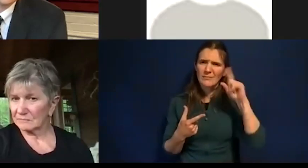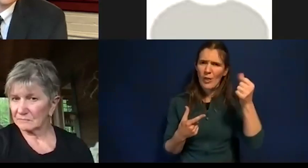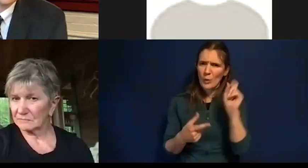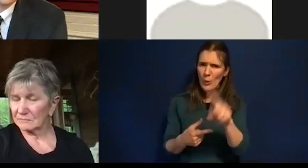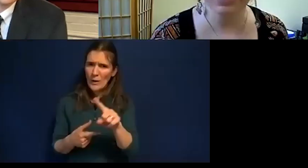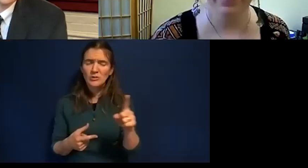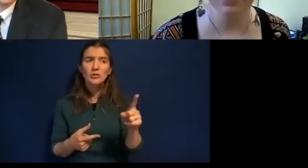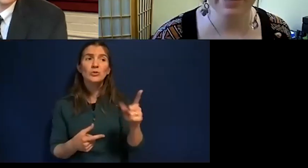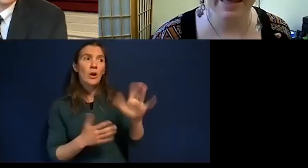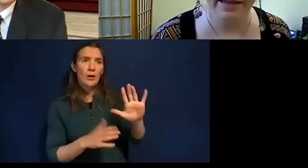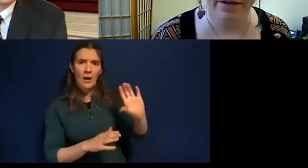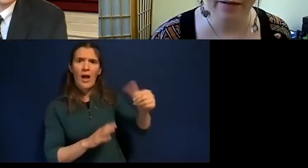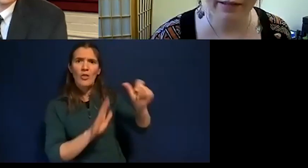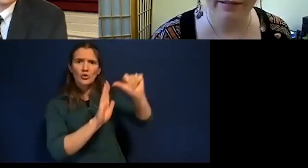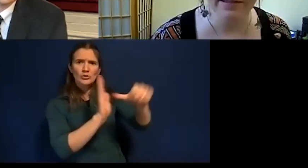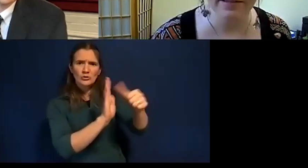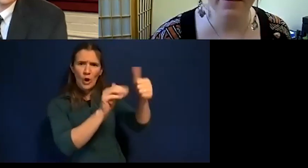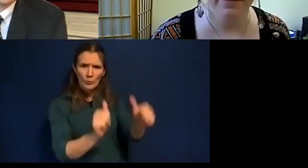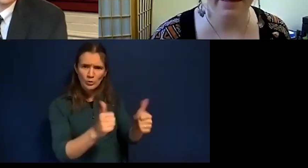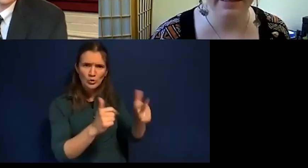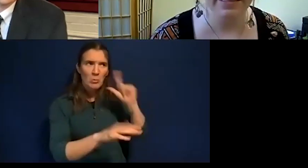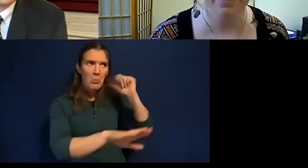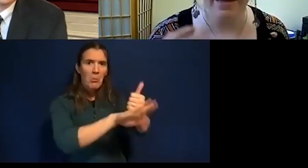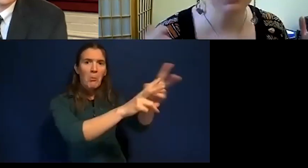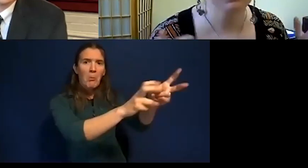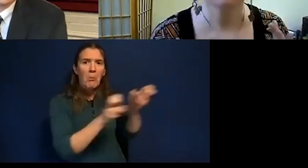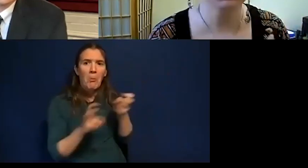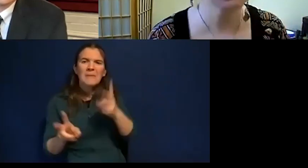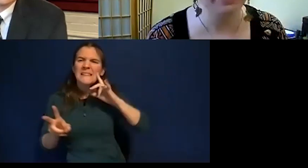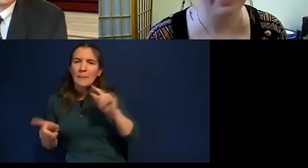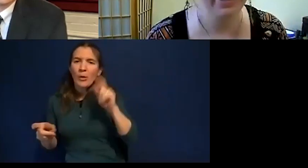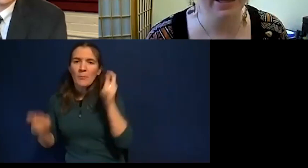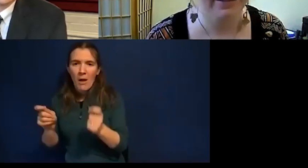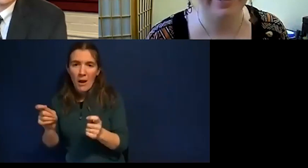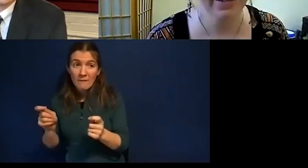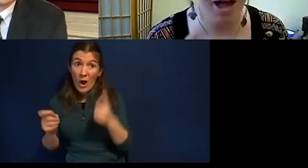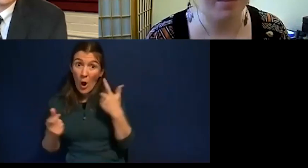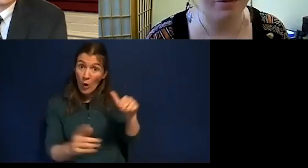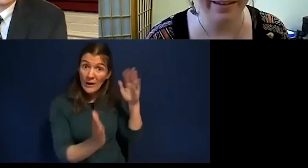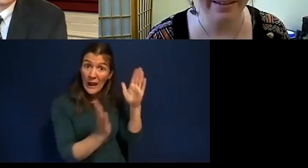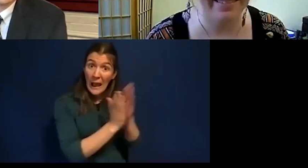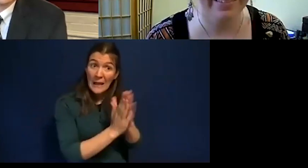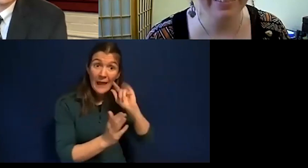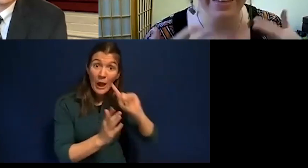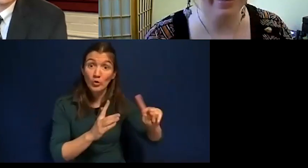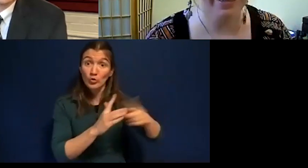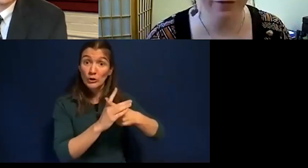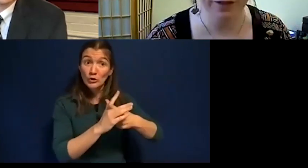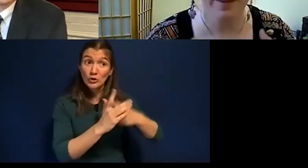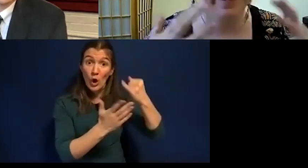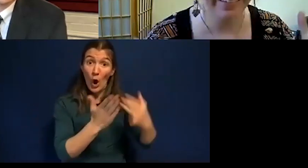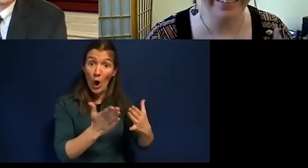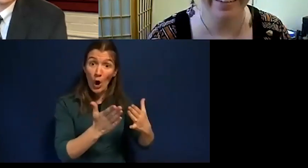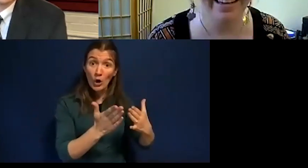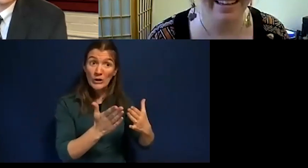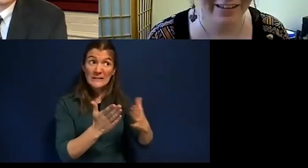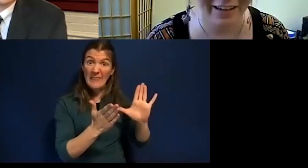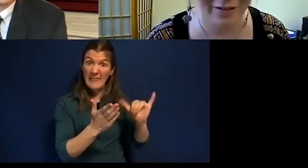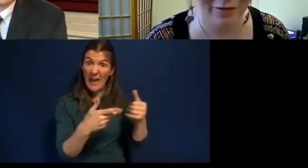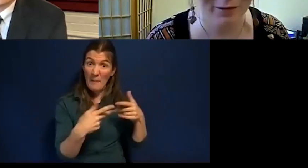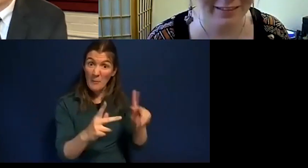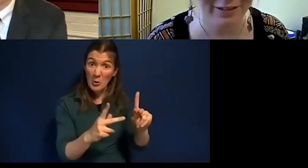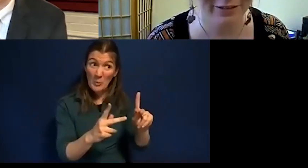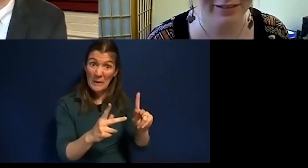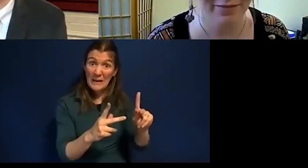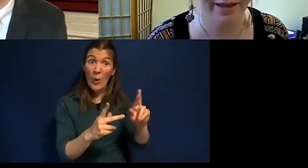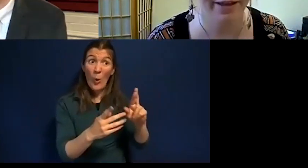guys reached out to that artist or that team? Just checking on copyright infringement and any